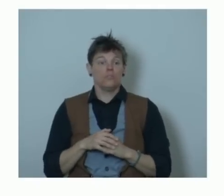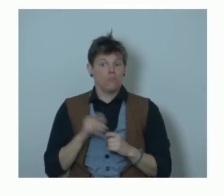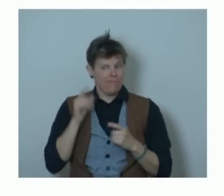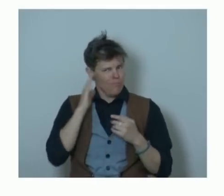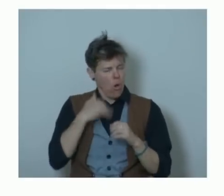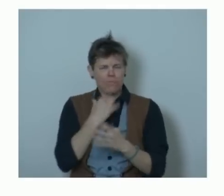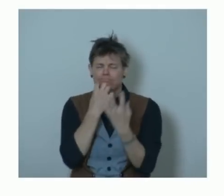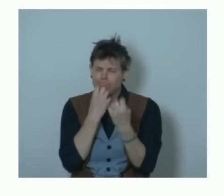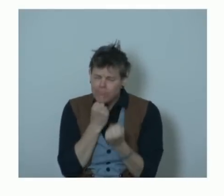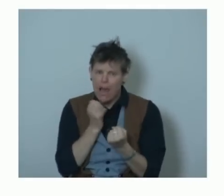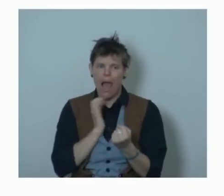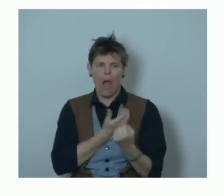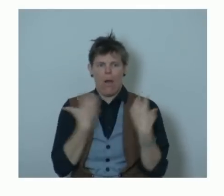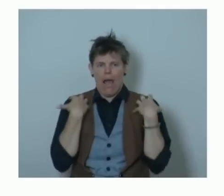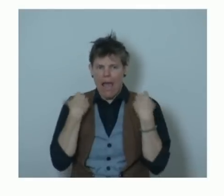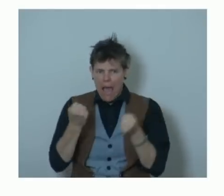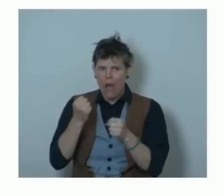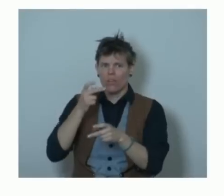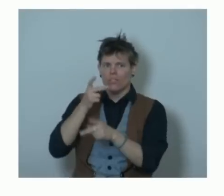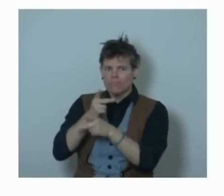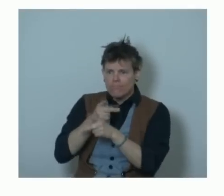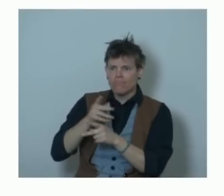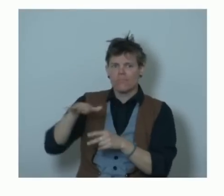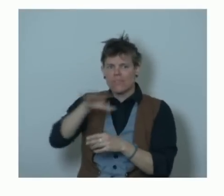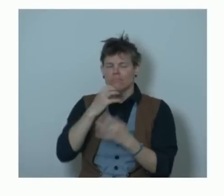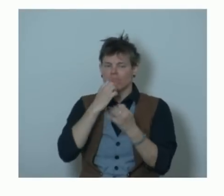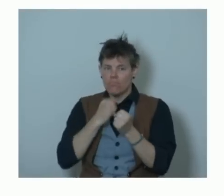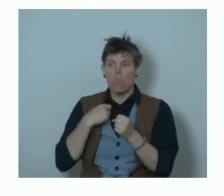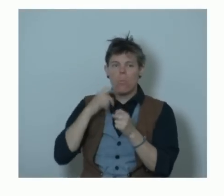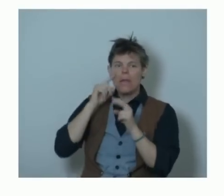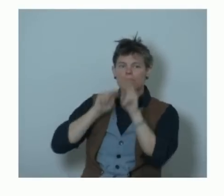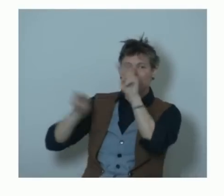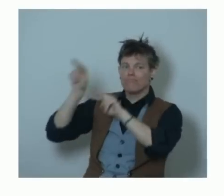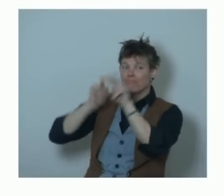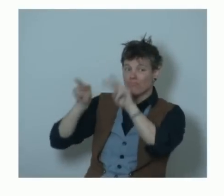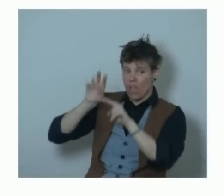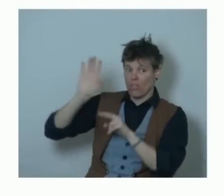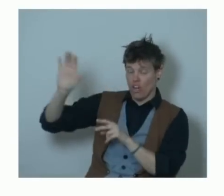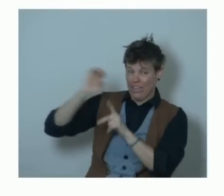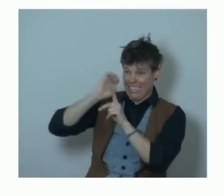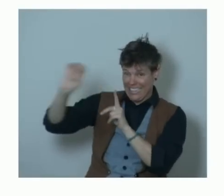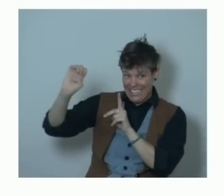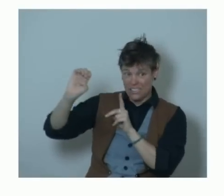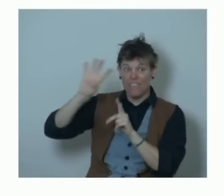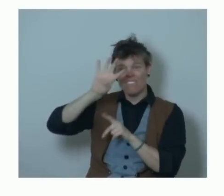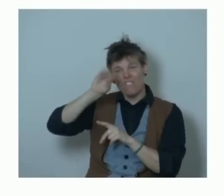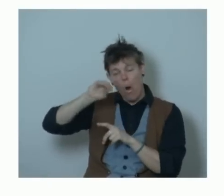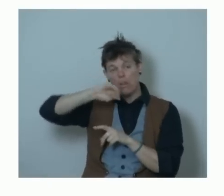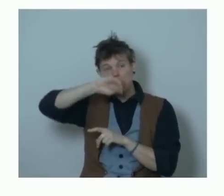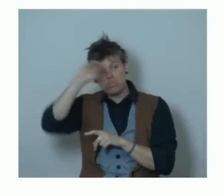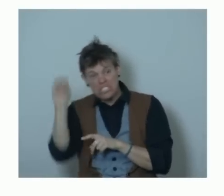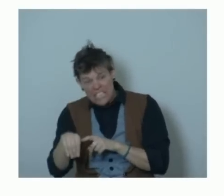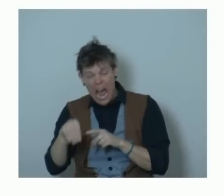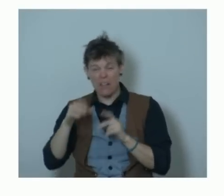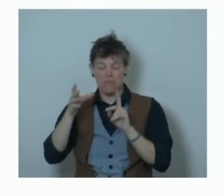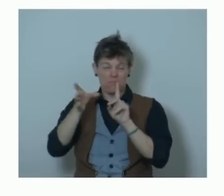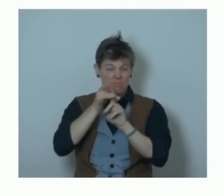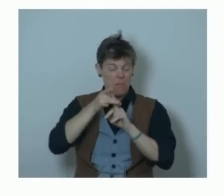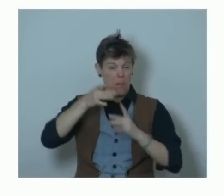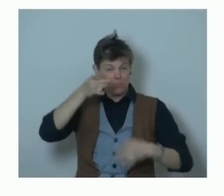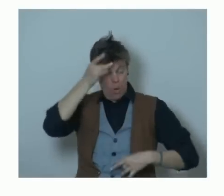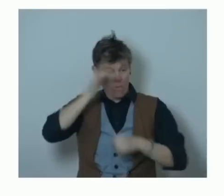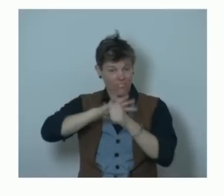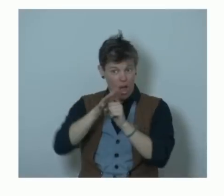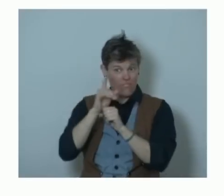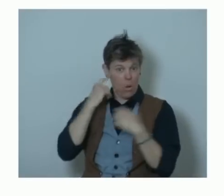East Coast that in some places 40% of the healthcare workers have become infected, so that's a factor. And lastly, and it fits actually with